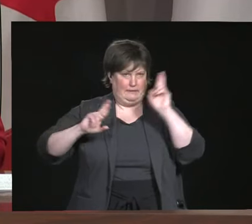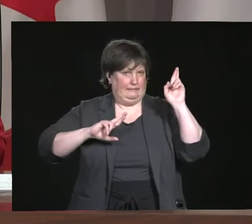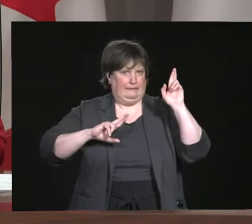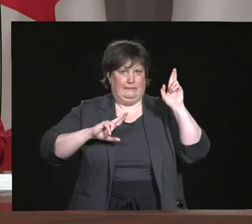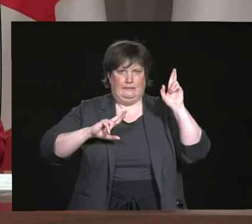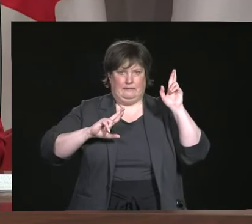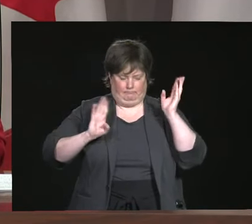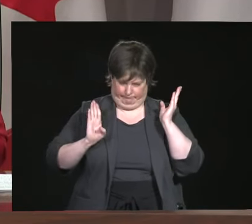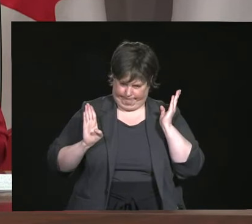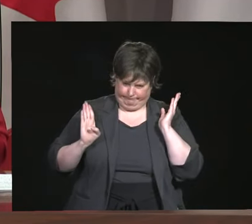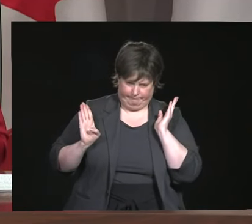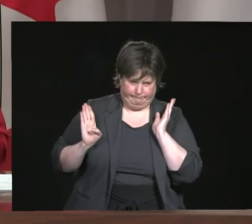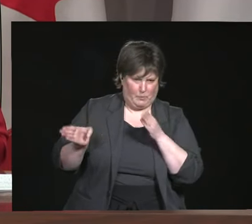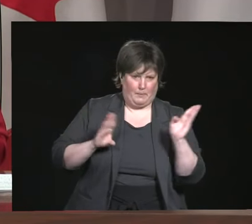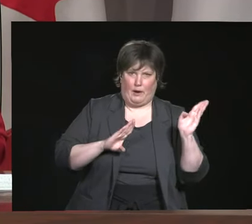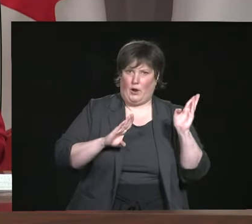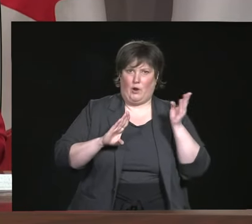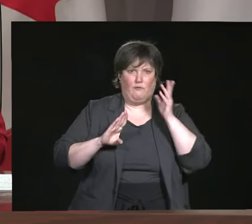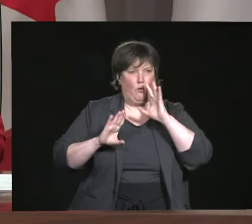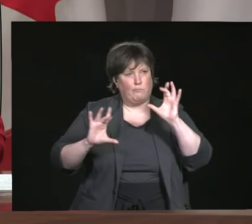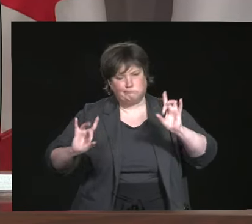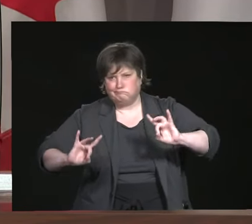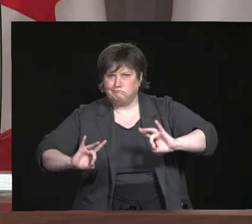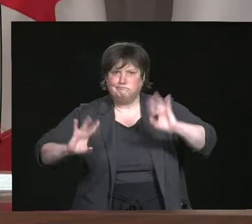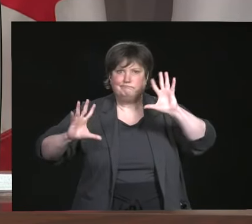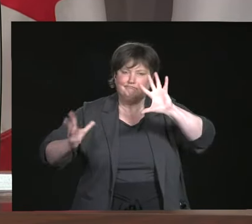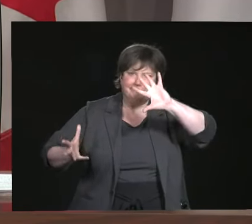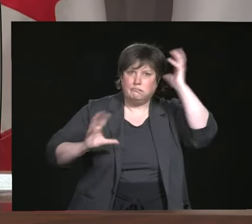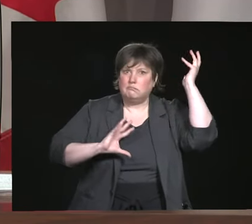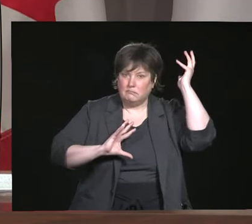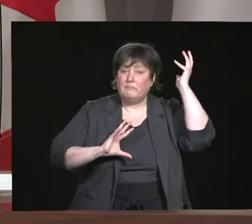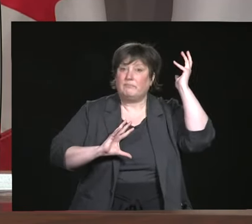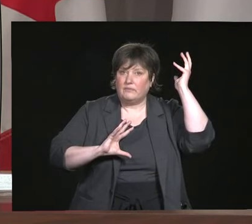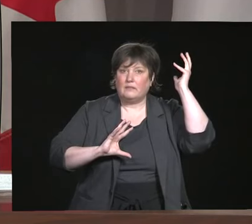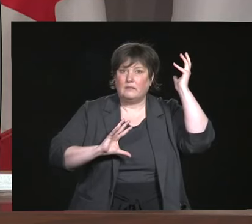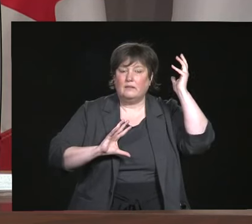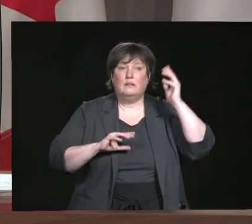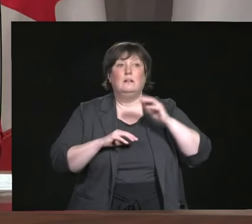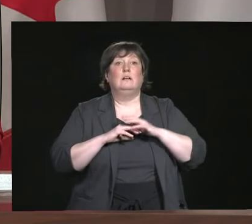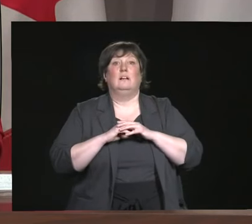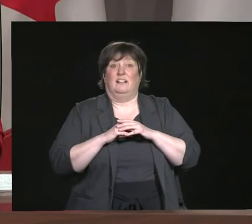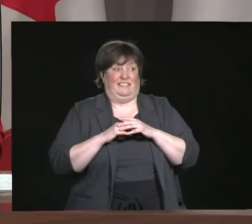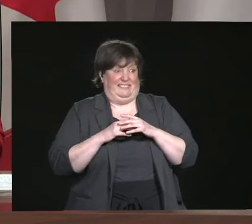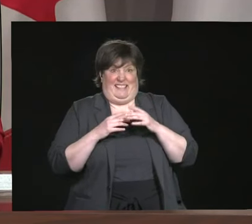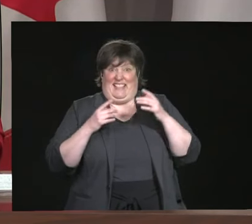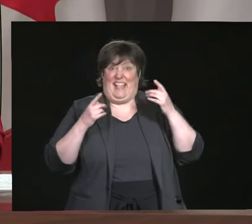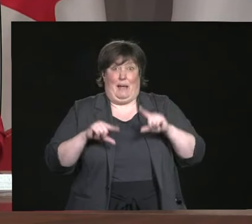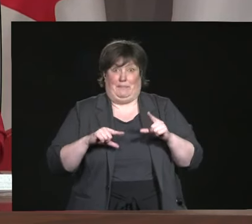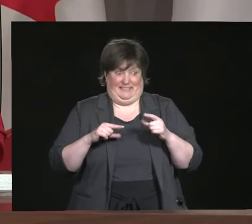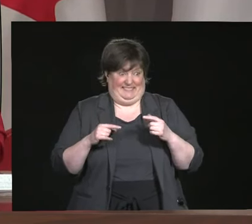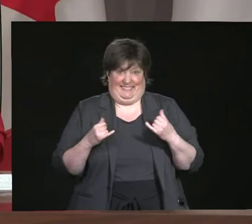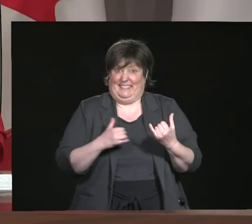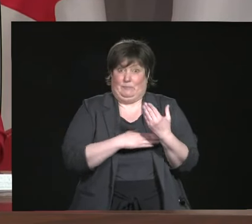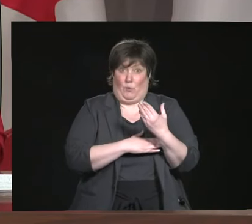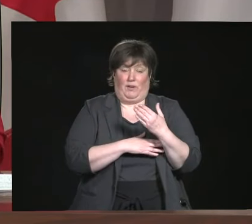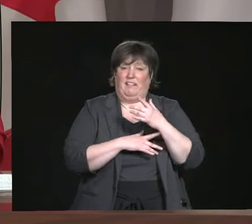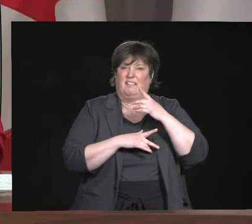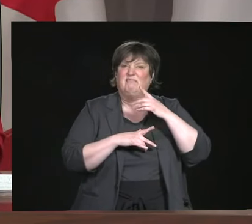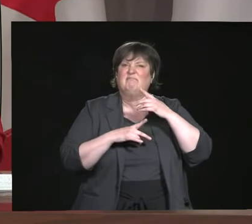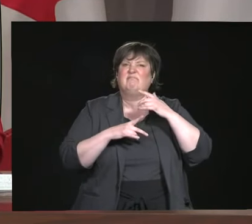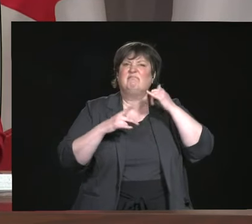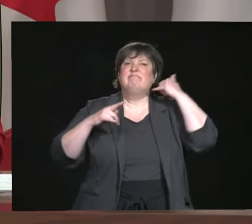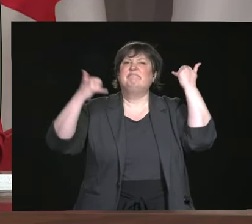case outcomes. I can tell you that just this morning, I was on a conference call with Doug Ford